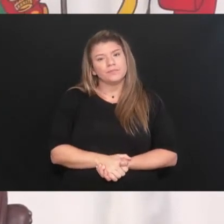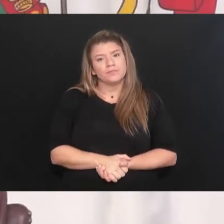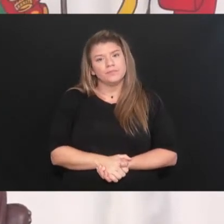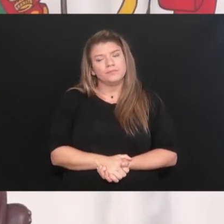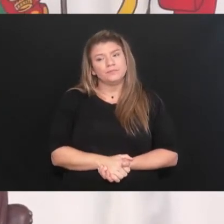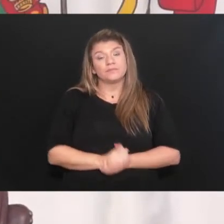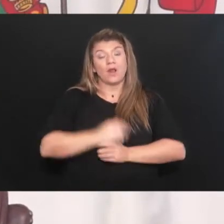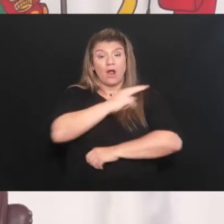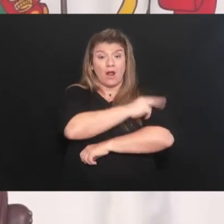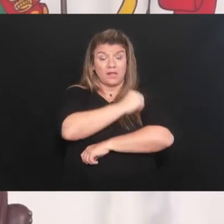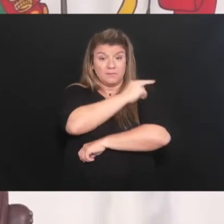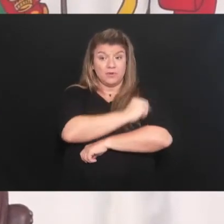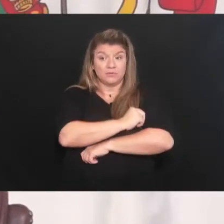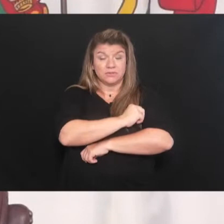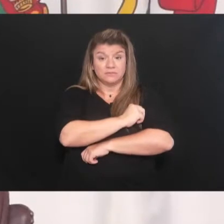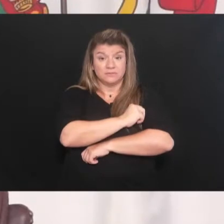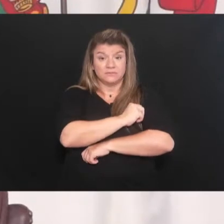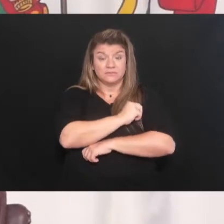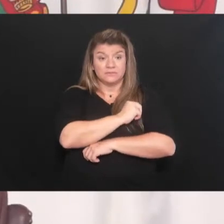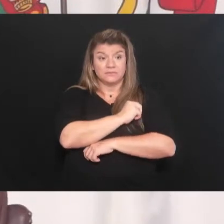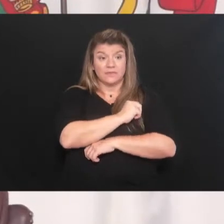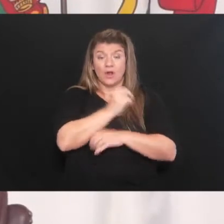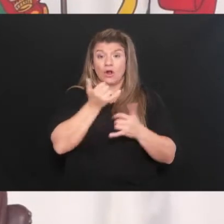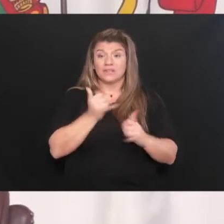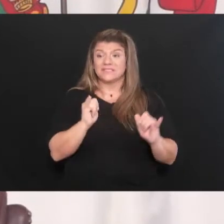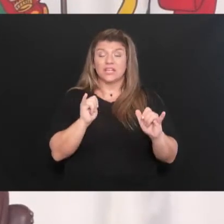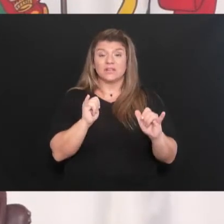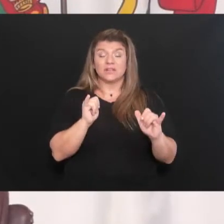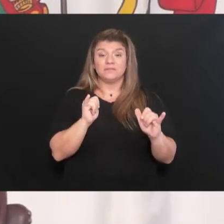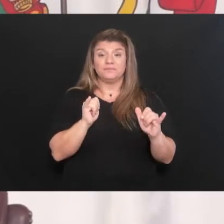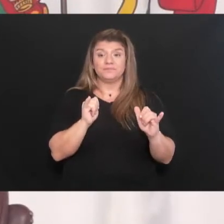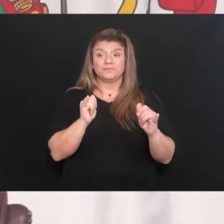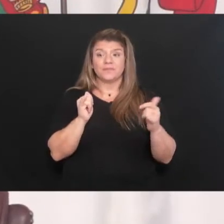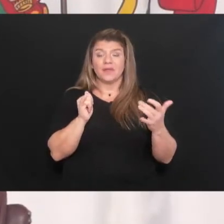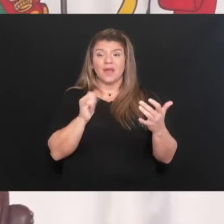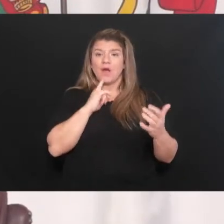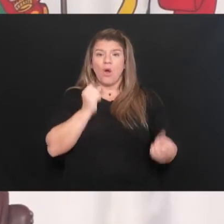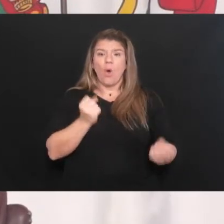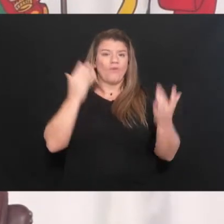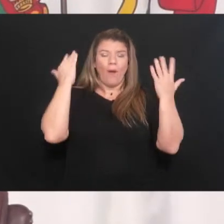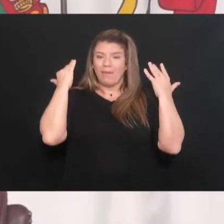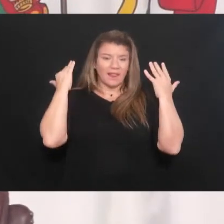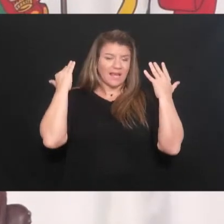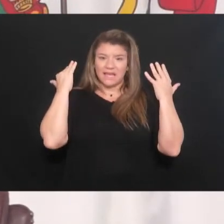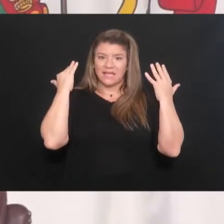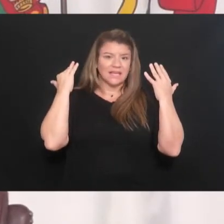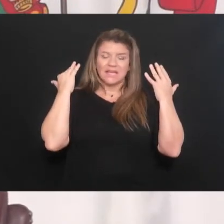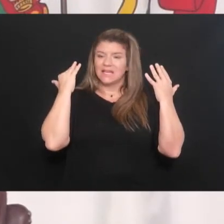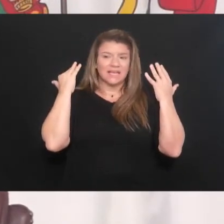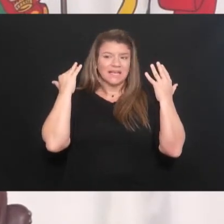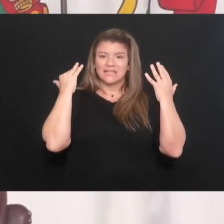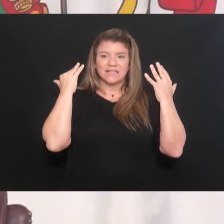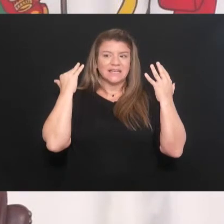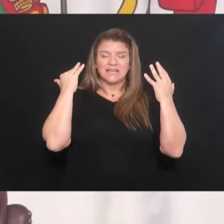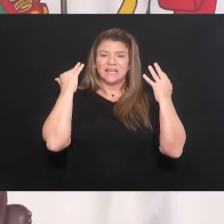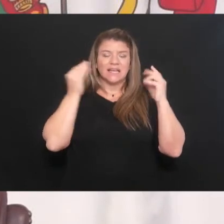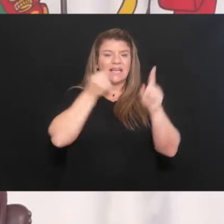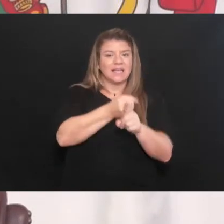Our hospitals are still overwhelmingly inundated